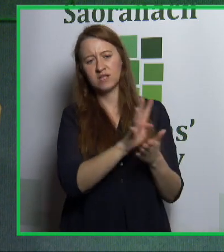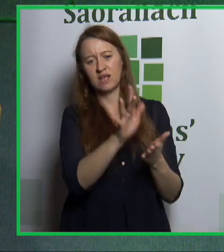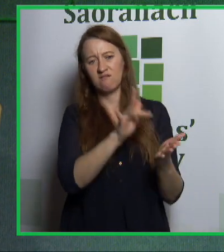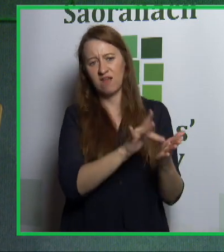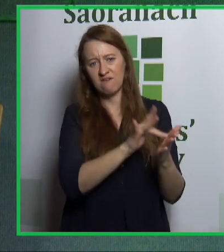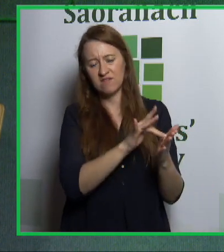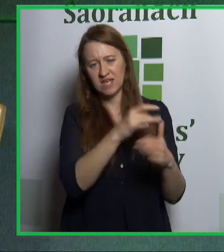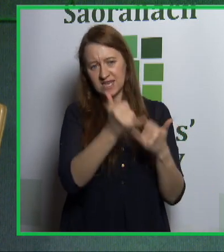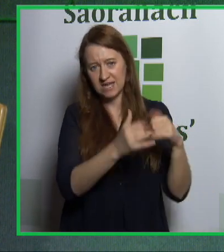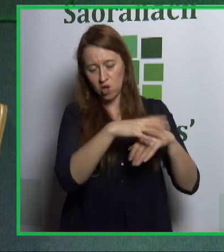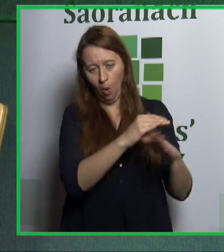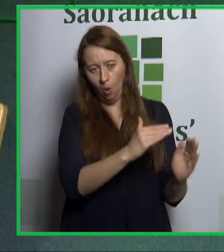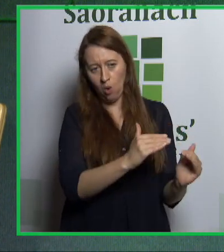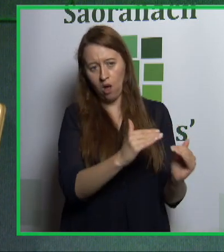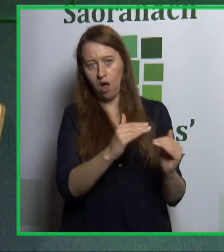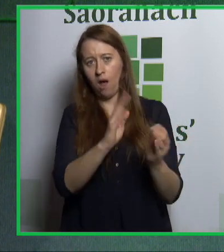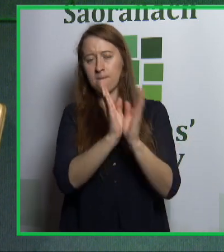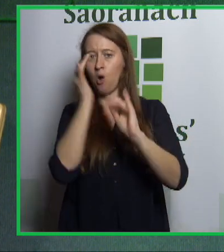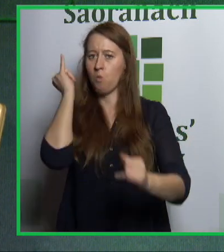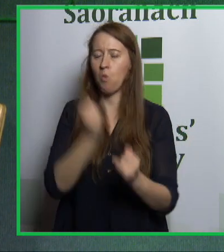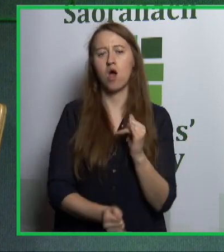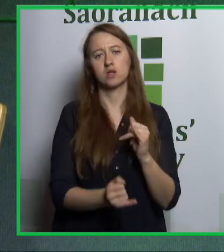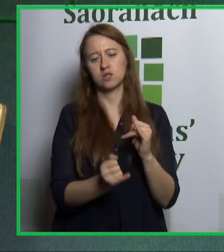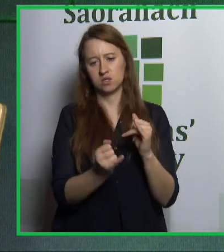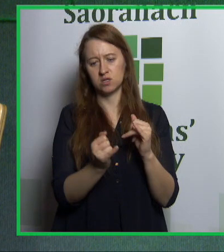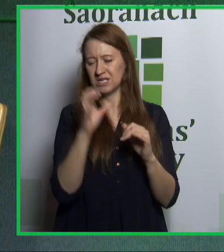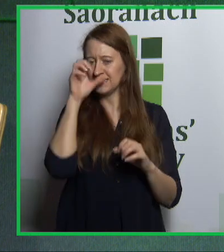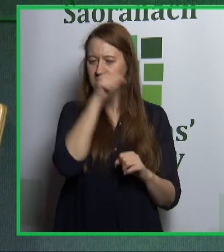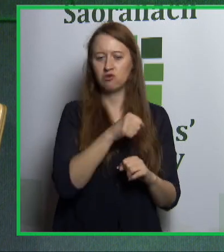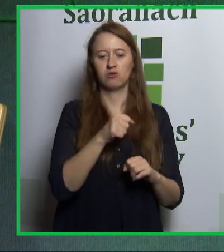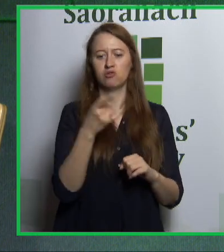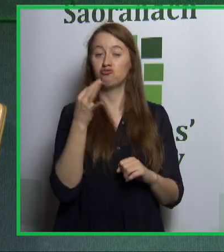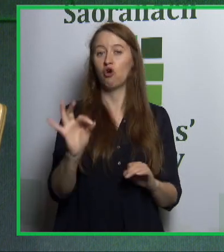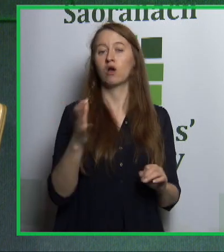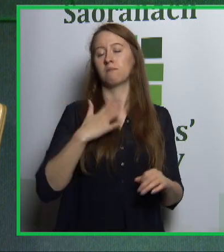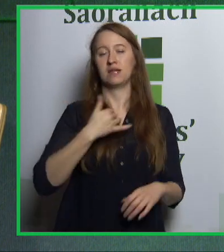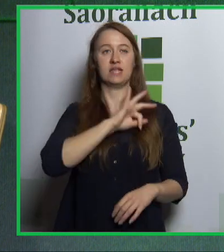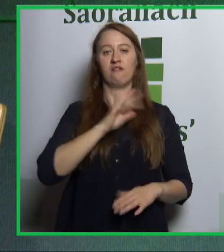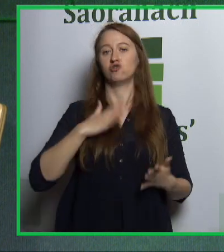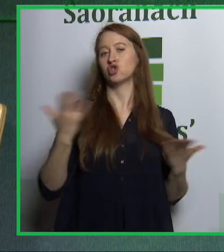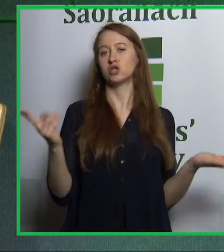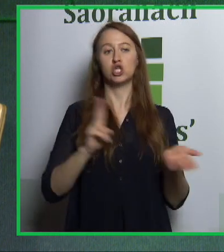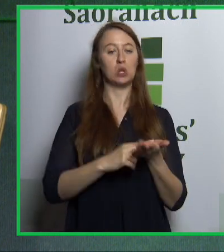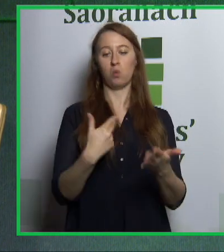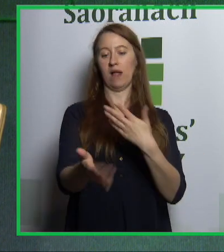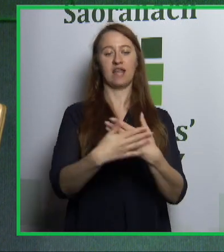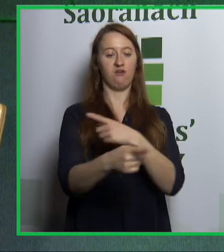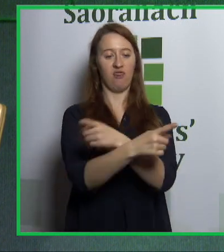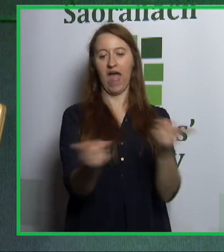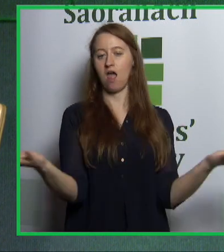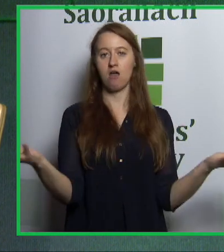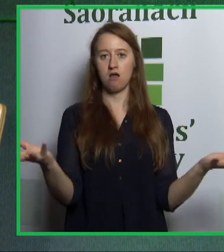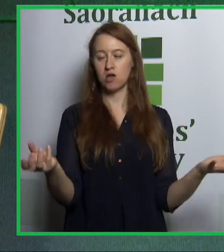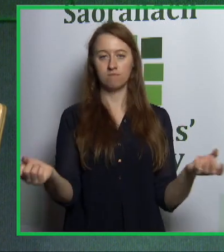severe. There was no holds bars. It was like anything was on the table that I kind of would have took. And